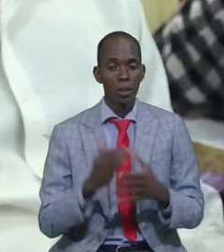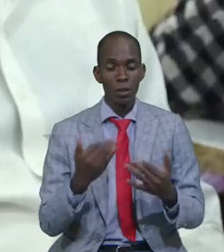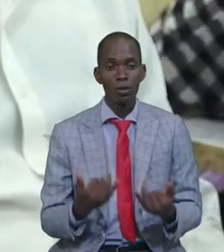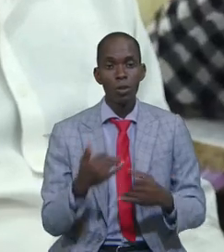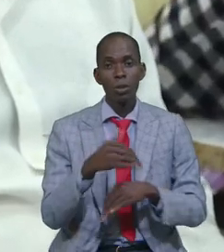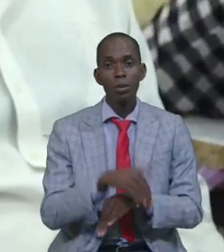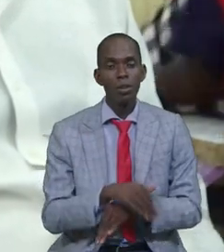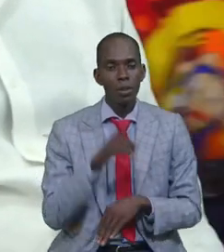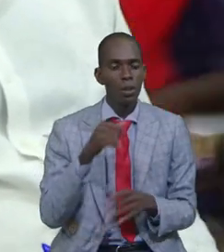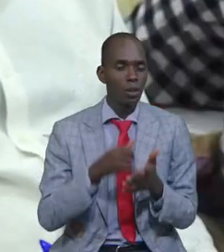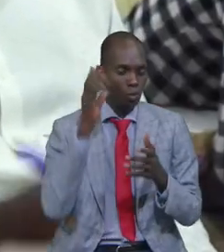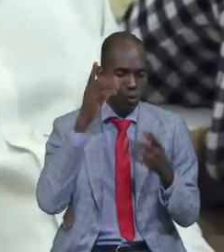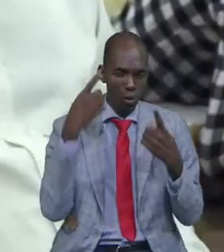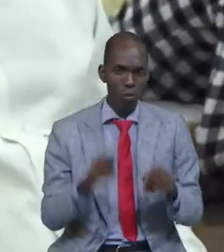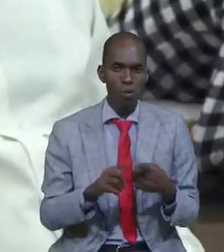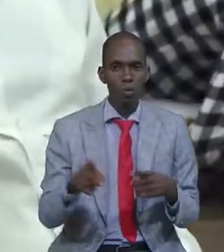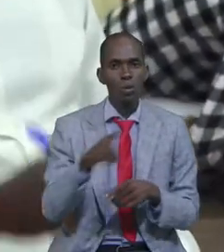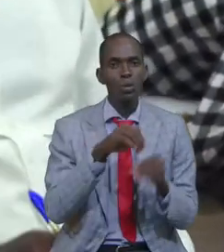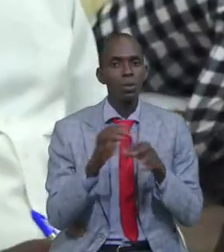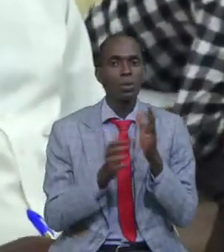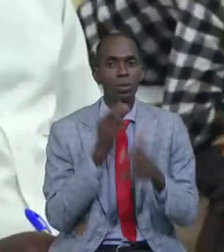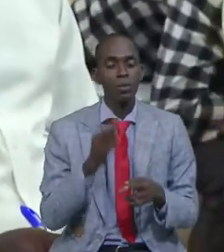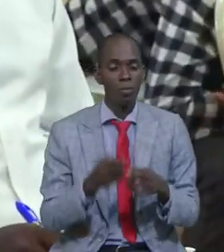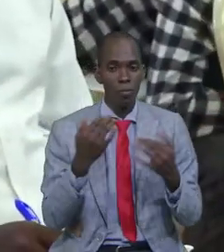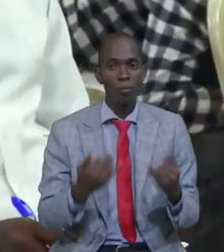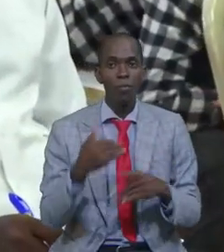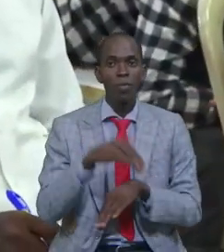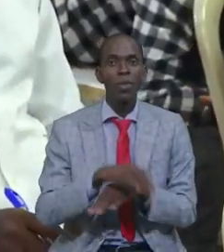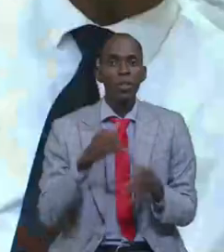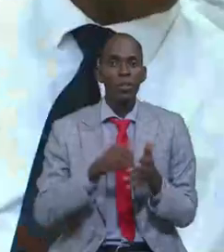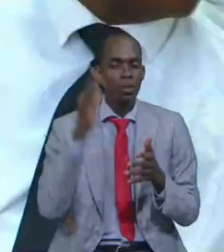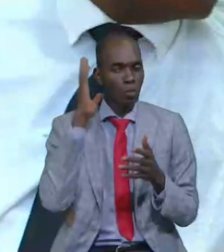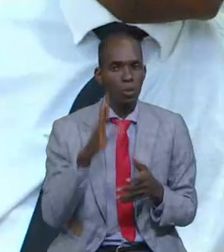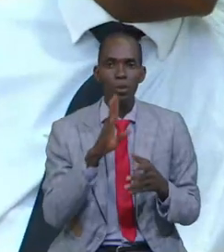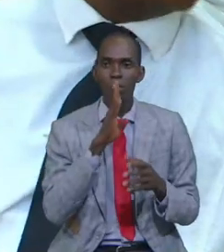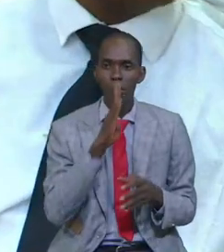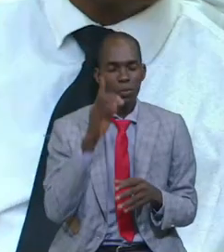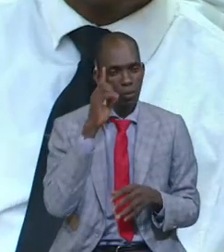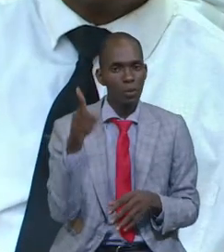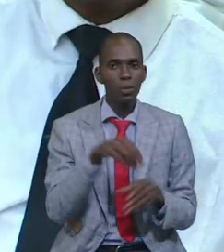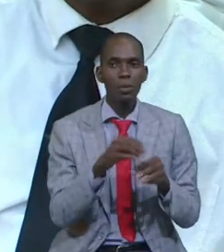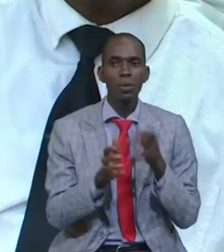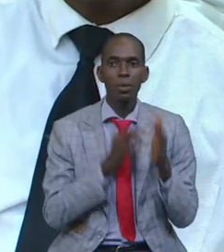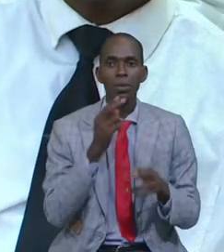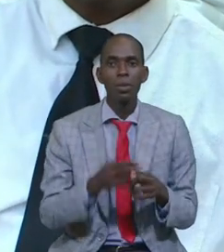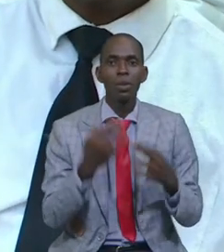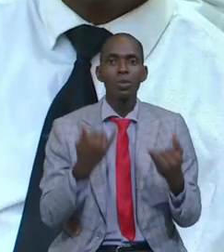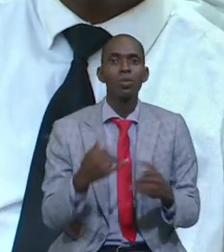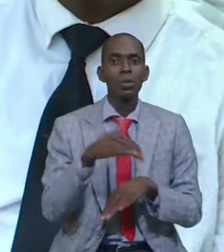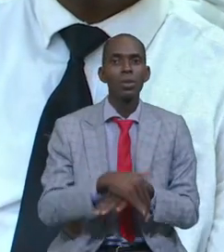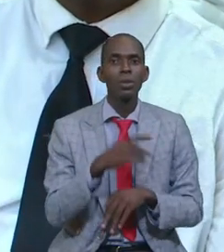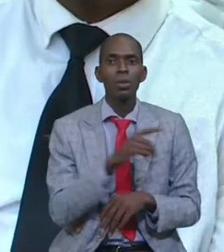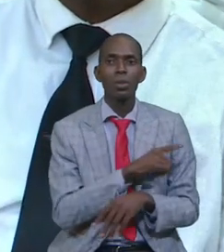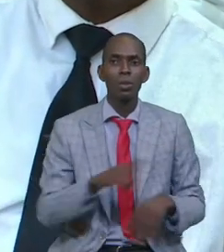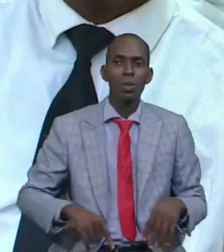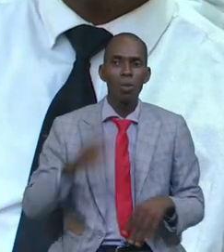Tonight it will happen. Tonight it will come to pass. Tonight the Lord will do it